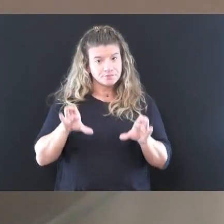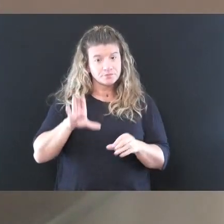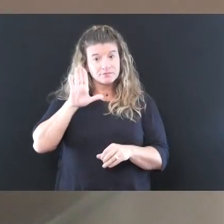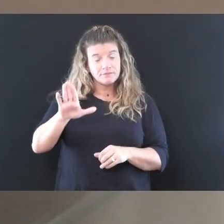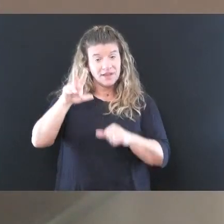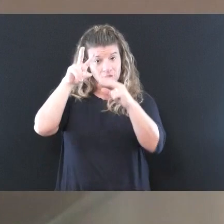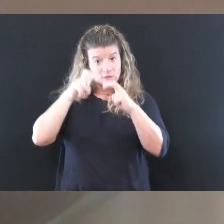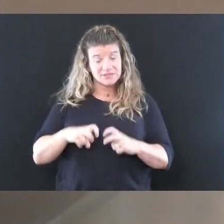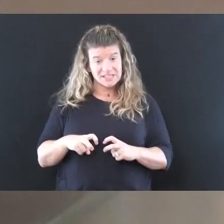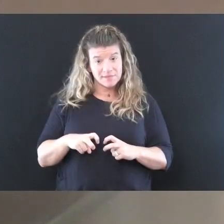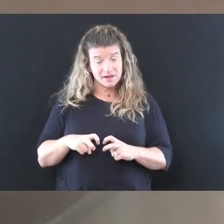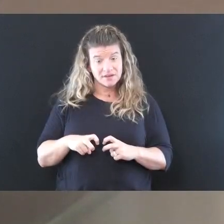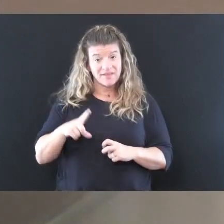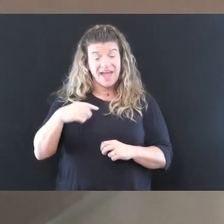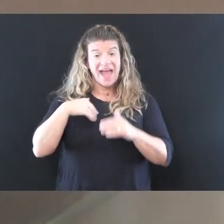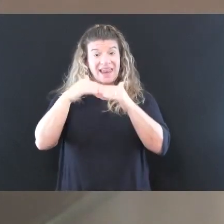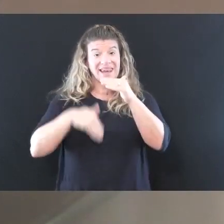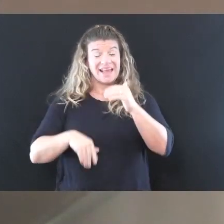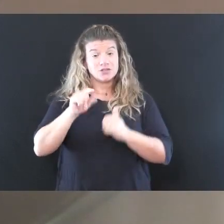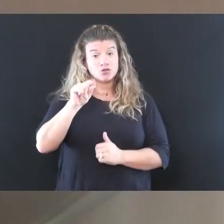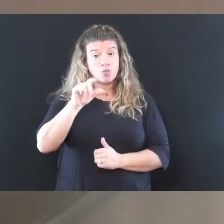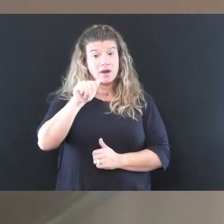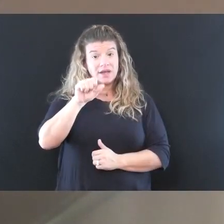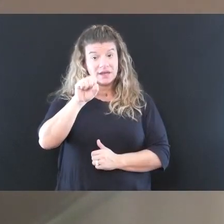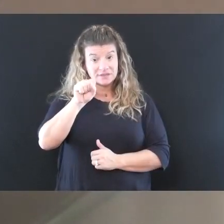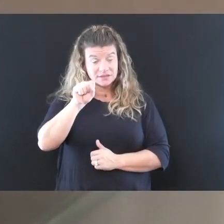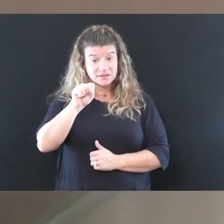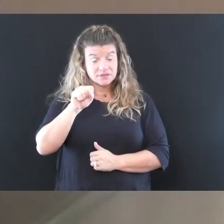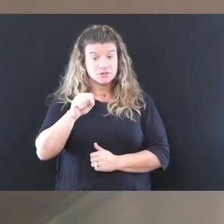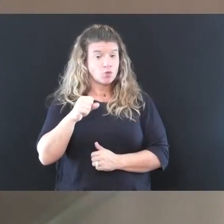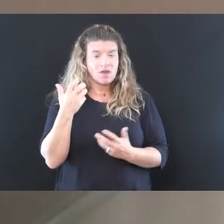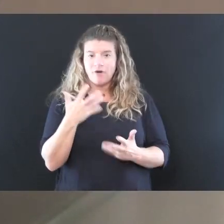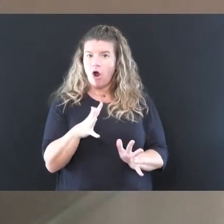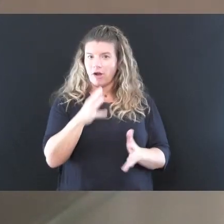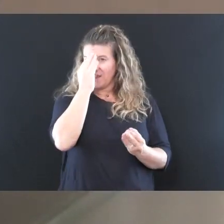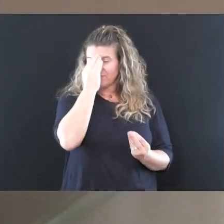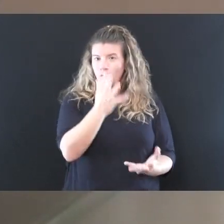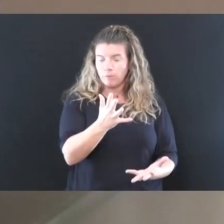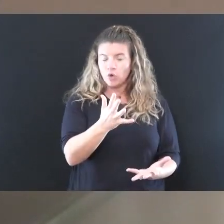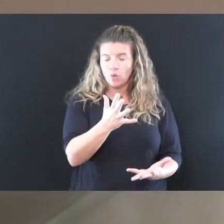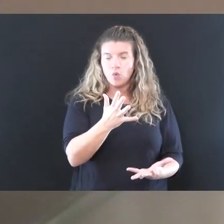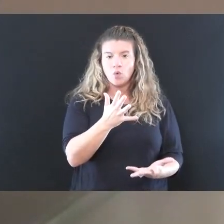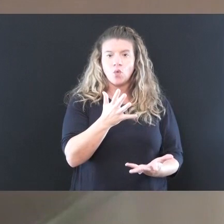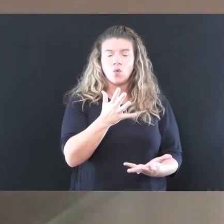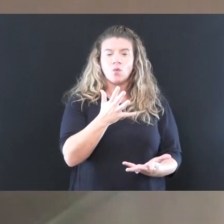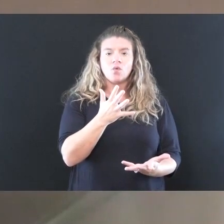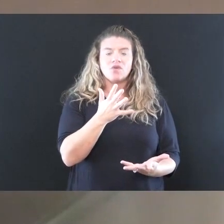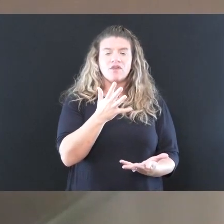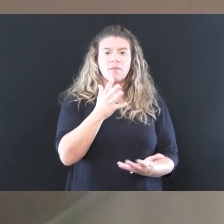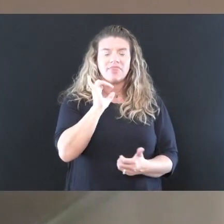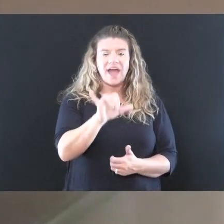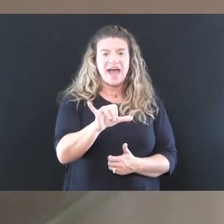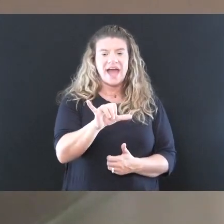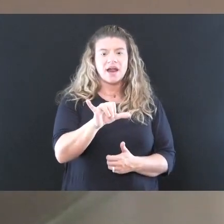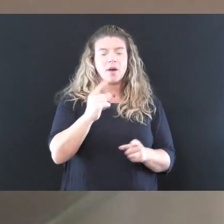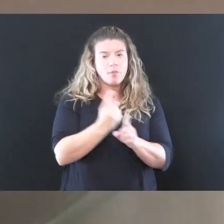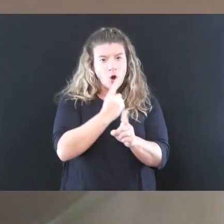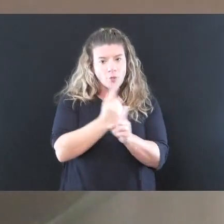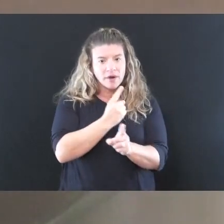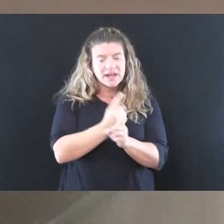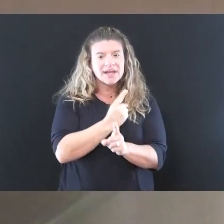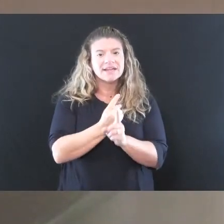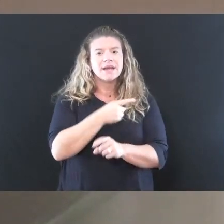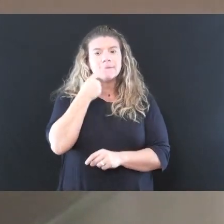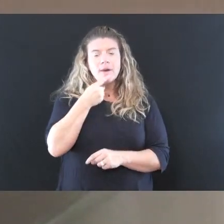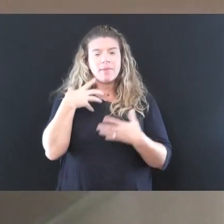their assessment. They had less than 20 cases. And as we've talked about from the standpoint of the appropriate public